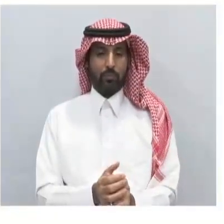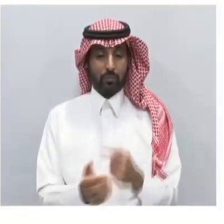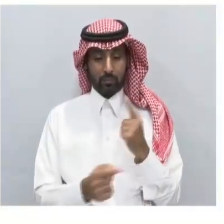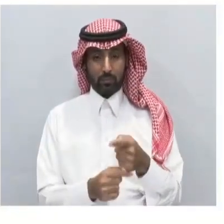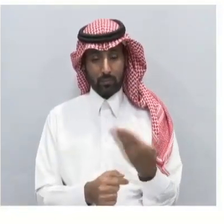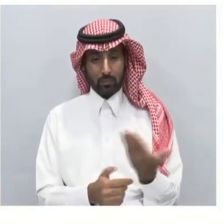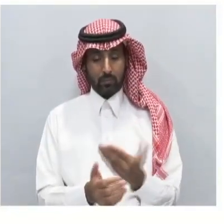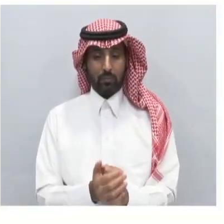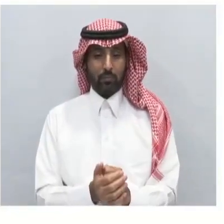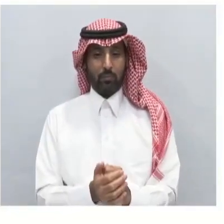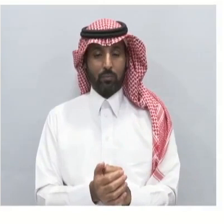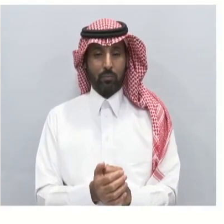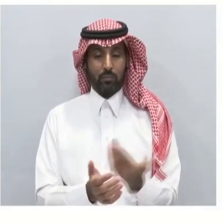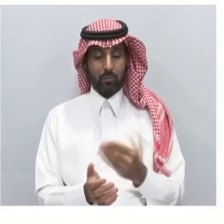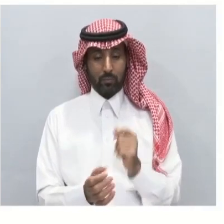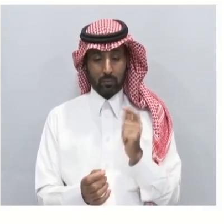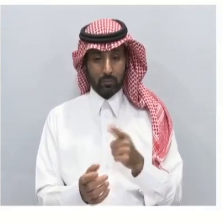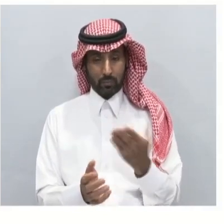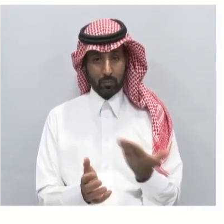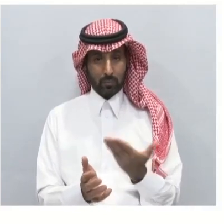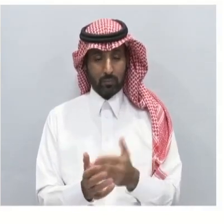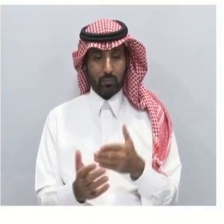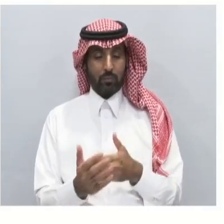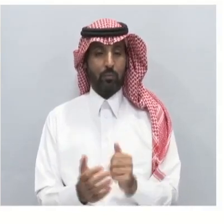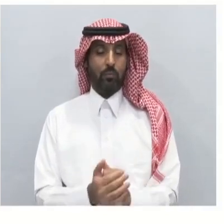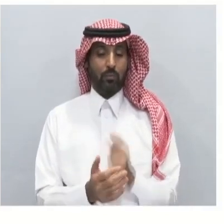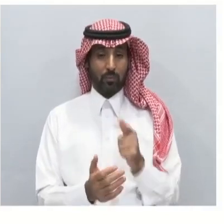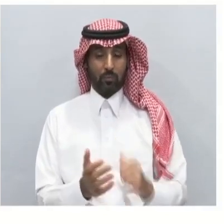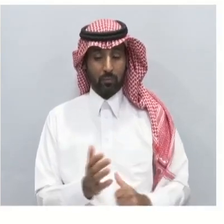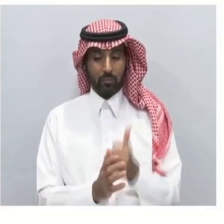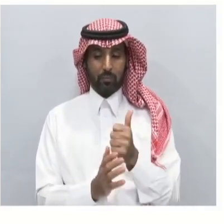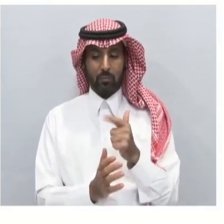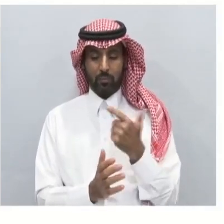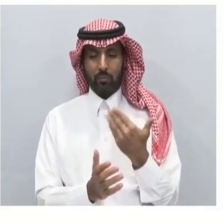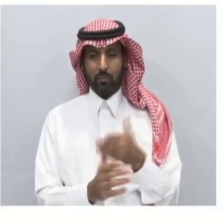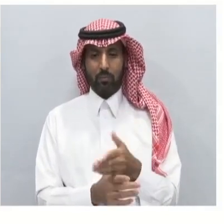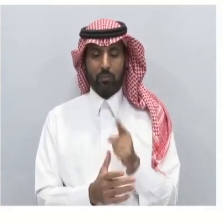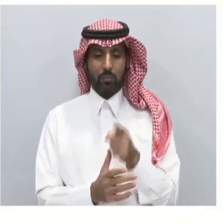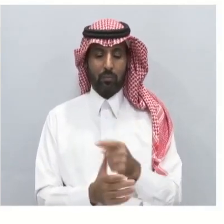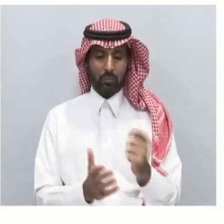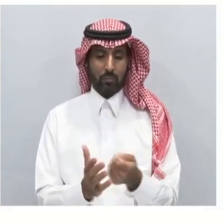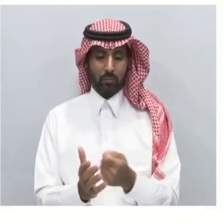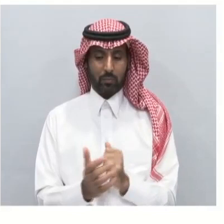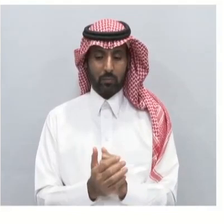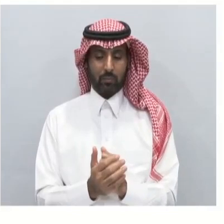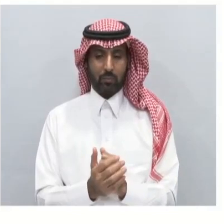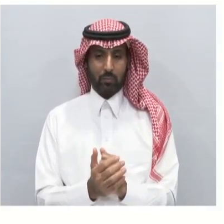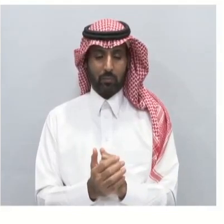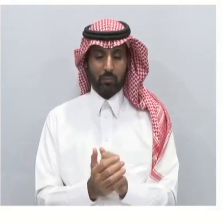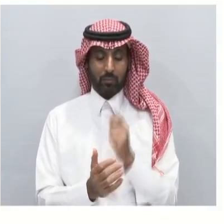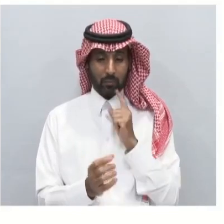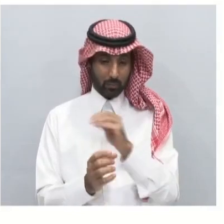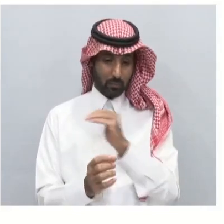Inshallah, today in our lesson, Language and Context, by the end of it, you will be able to write